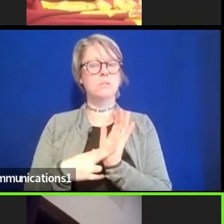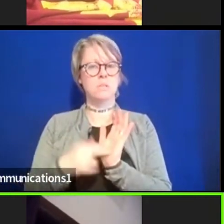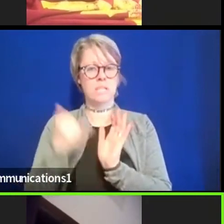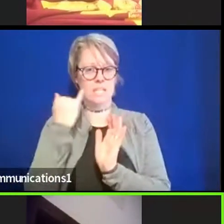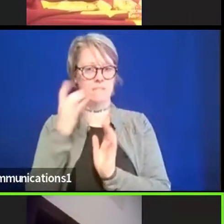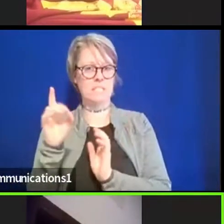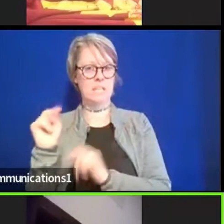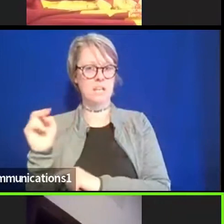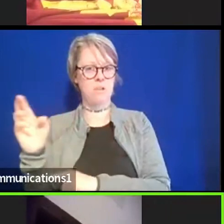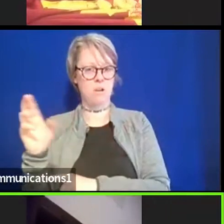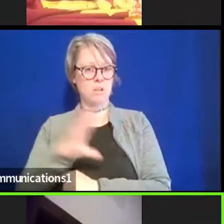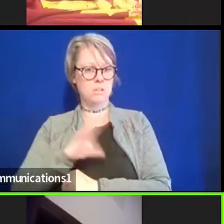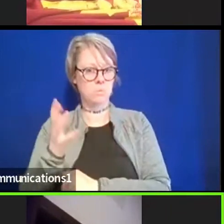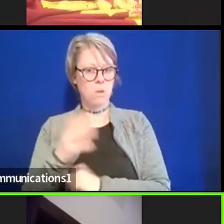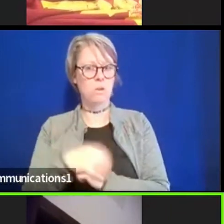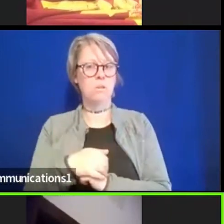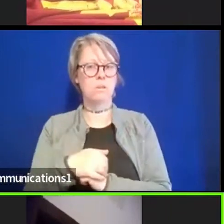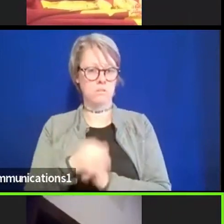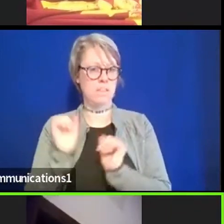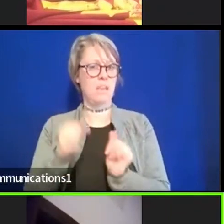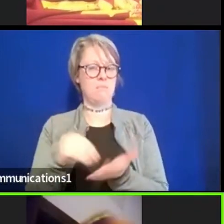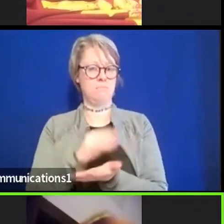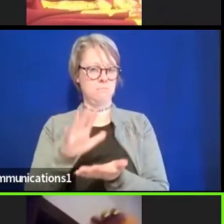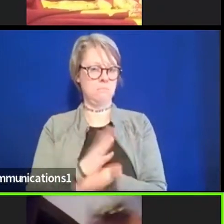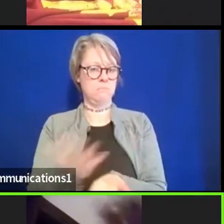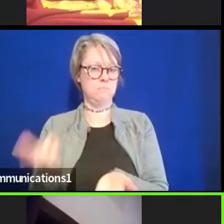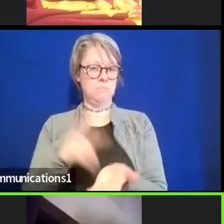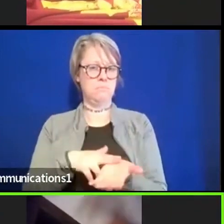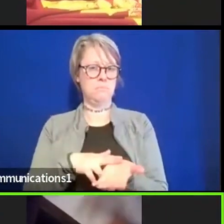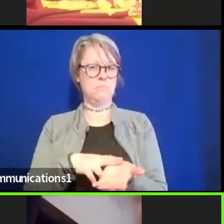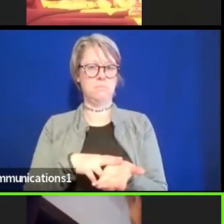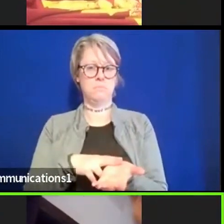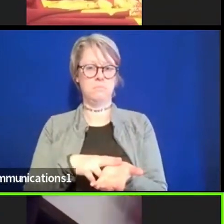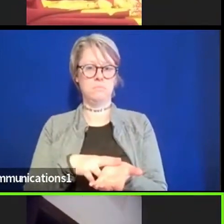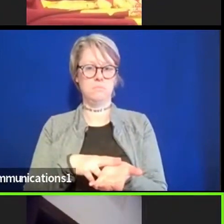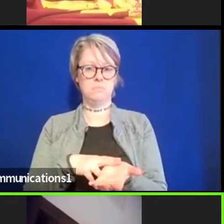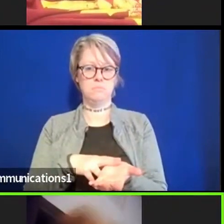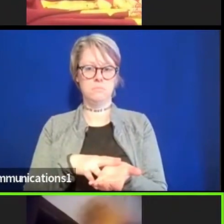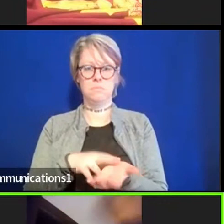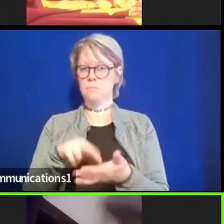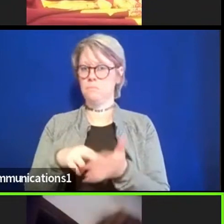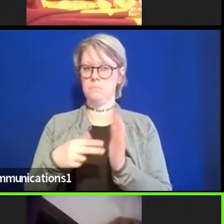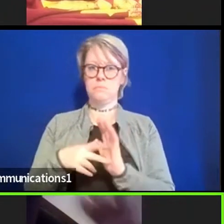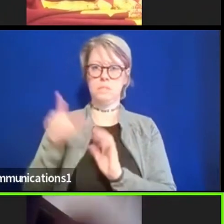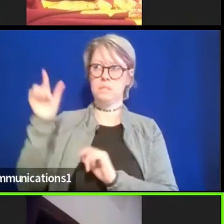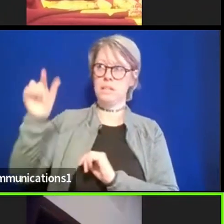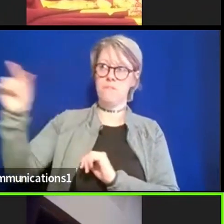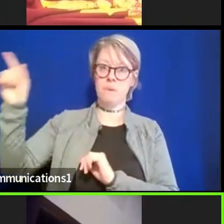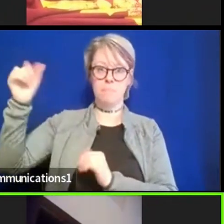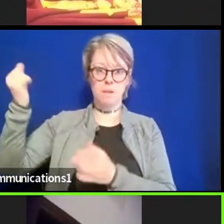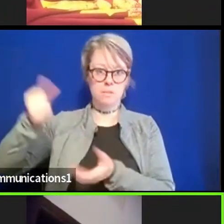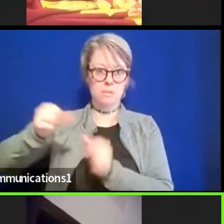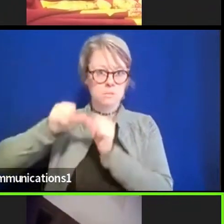If they have a document that they want to sign that can relieve the government of their part on